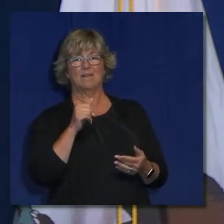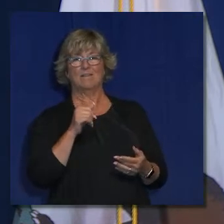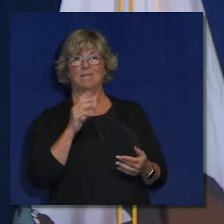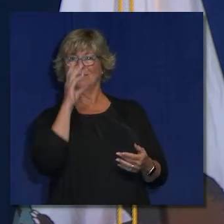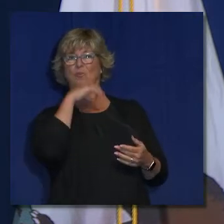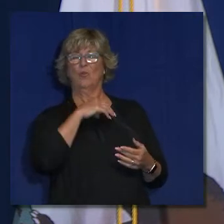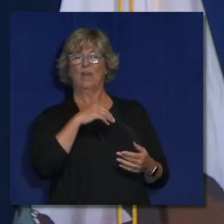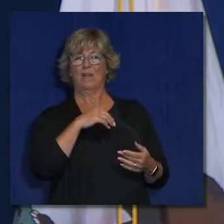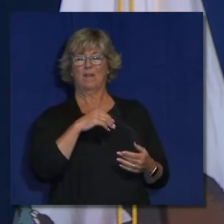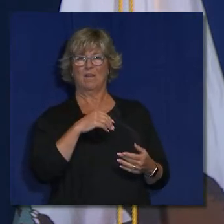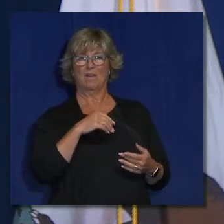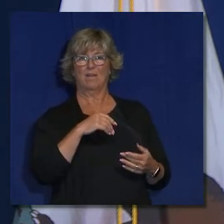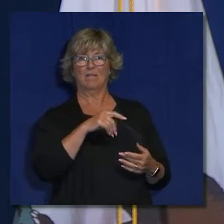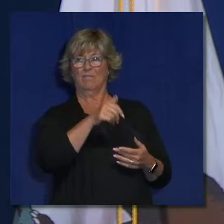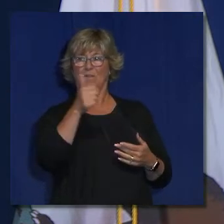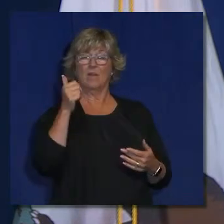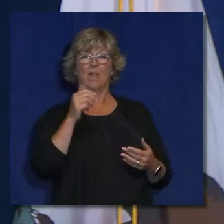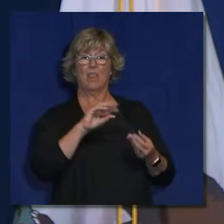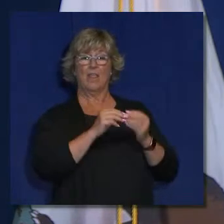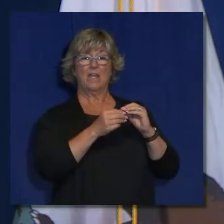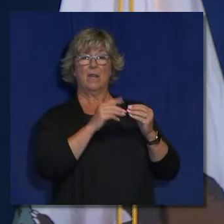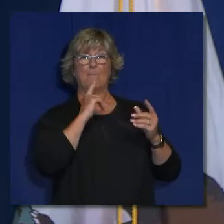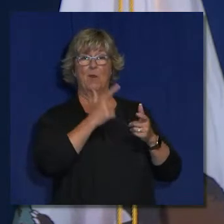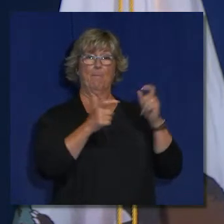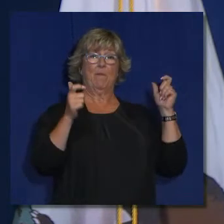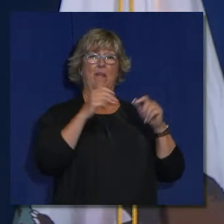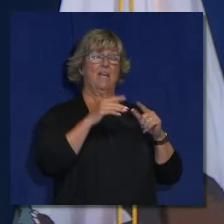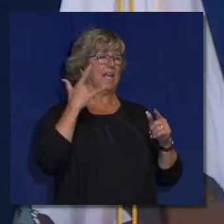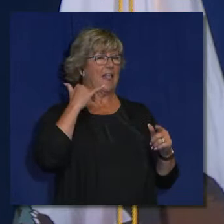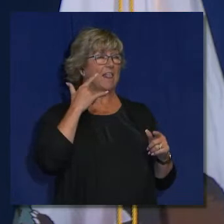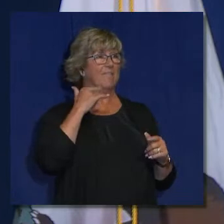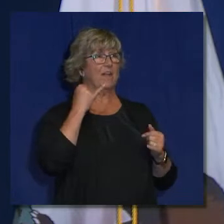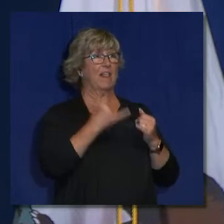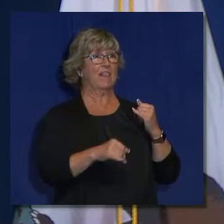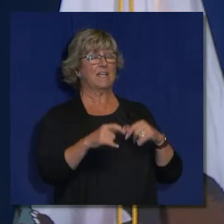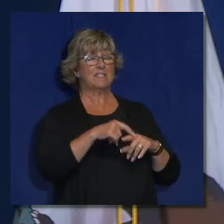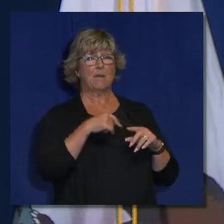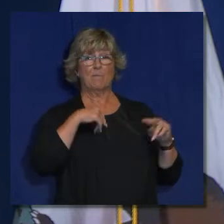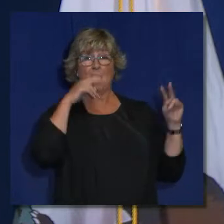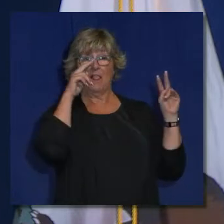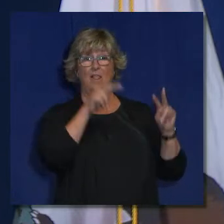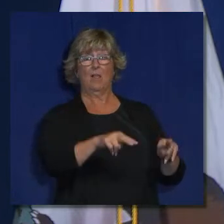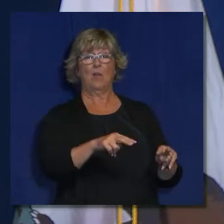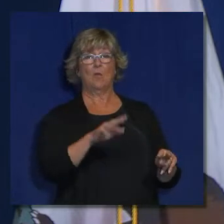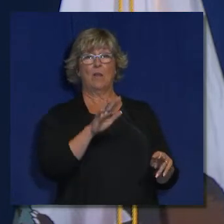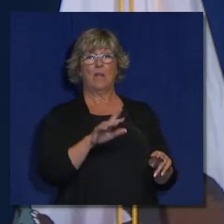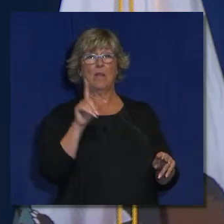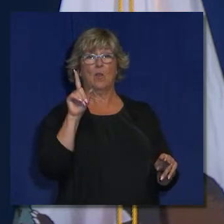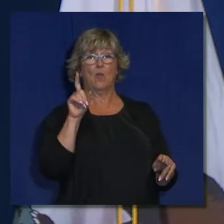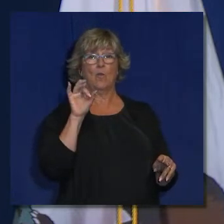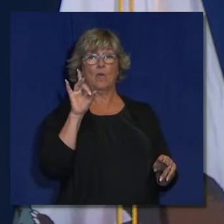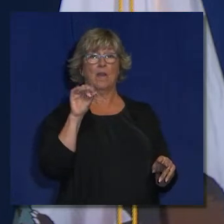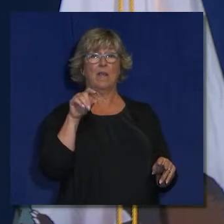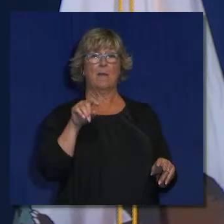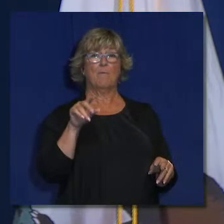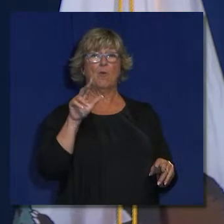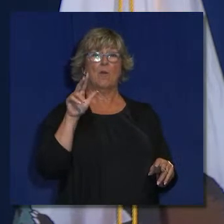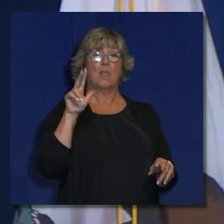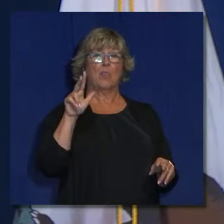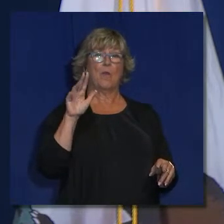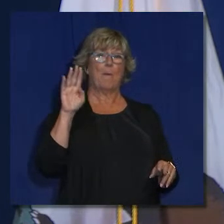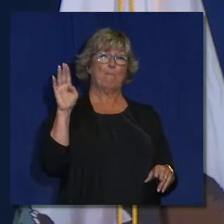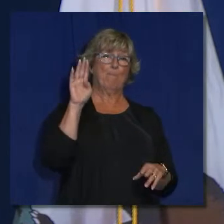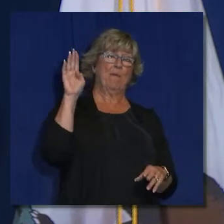burden reality for other states. The numbers are so much bigger in California. I think the last time I looked, we were about $180.3 billion, I think